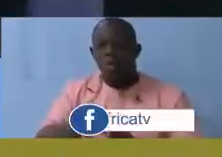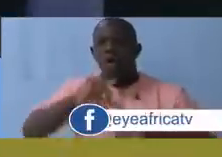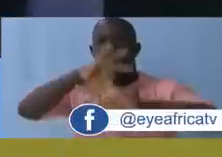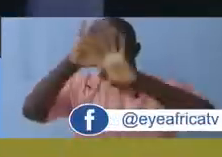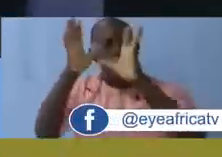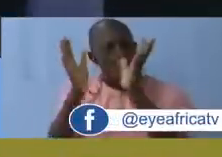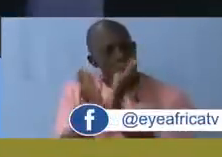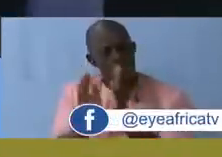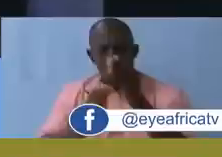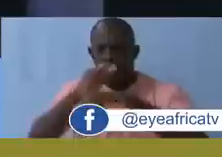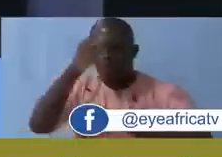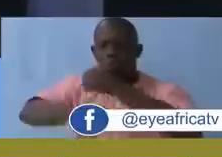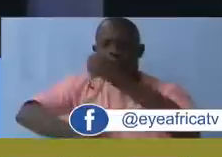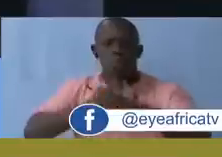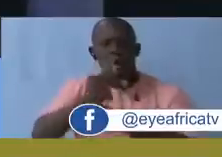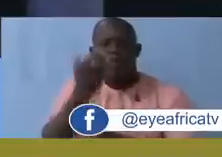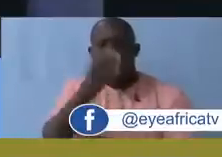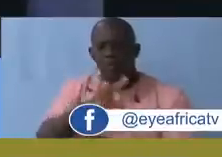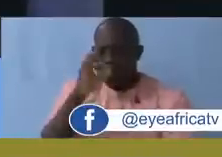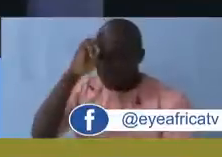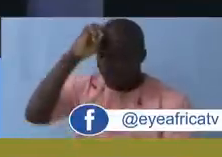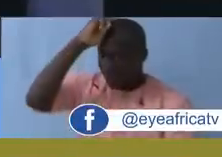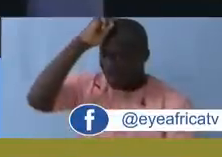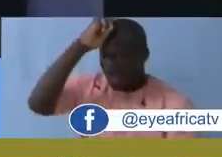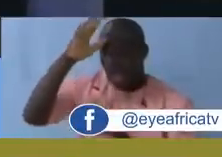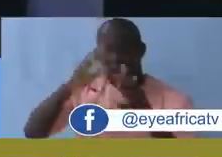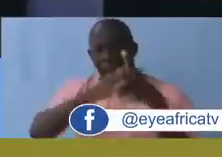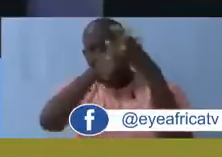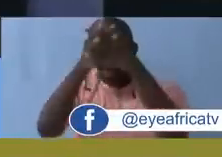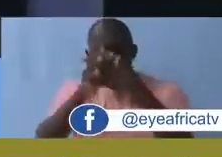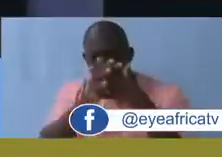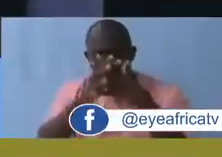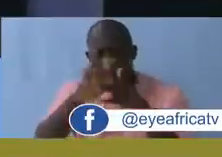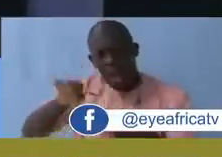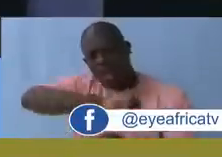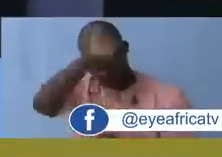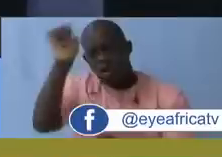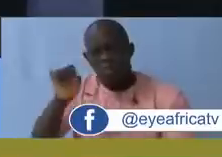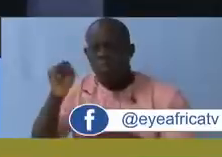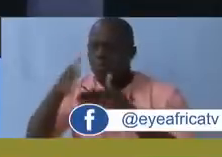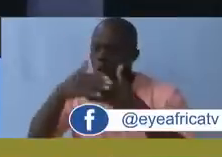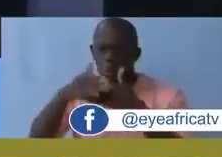the world, from South Africa, America, Europe, you name it.